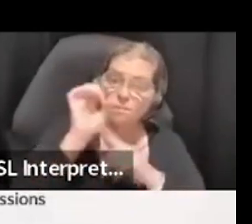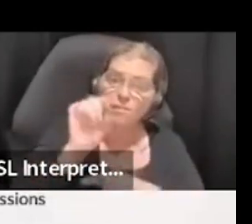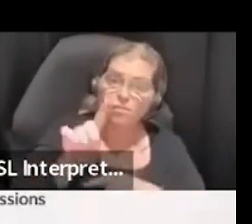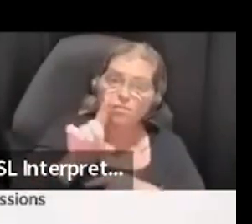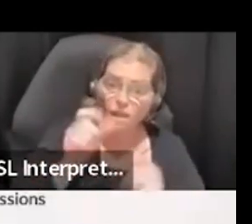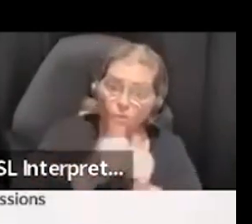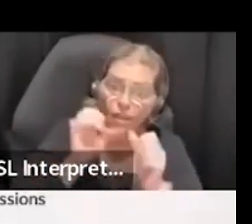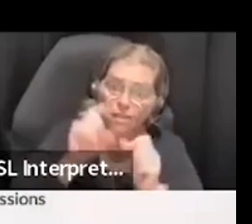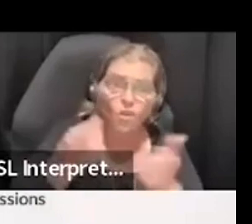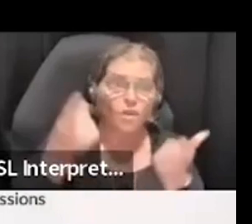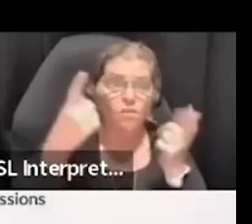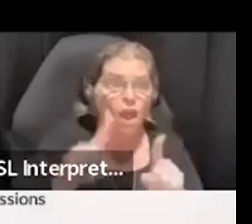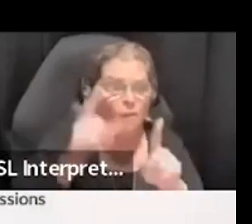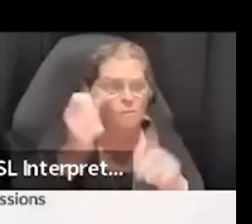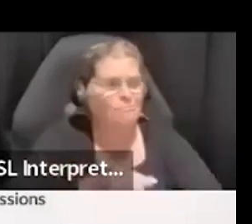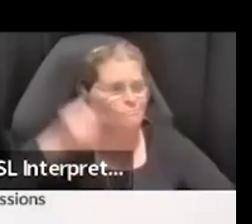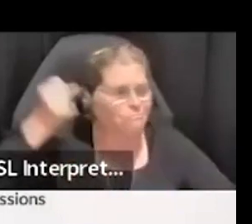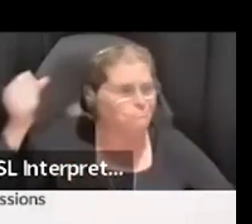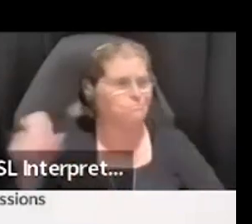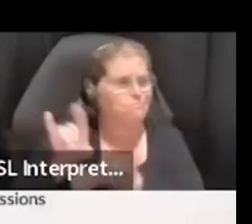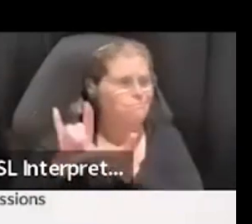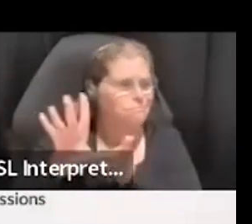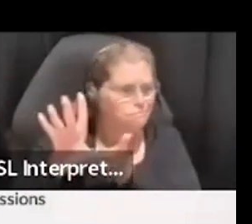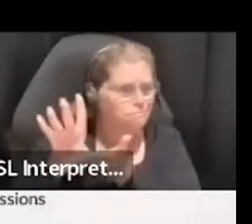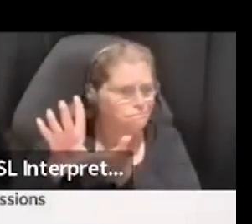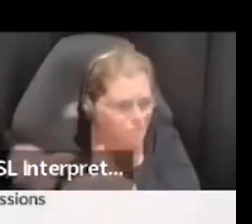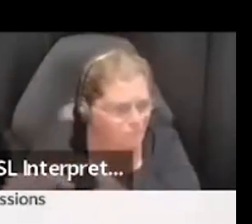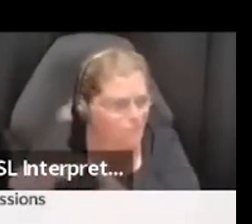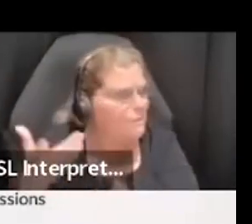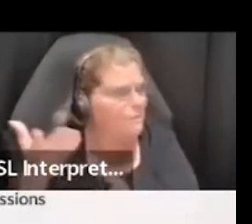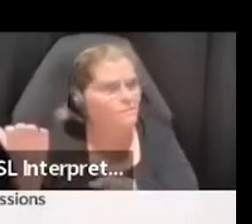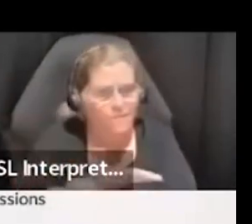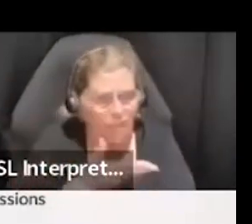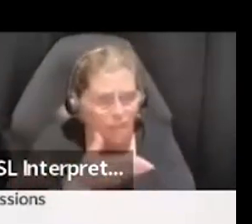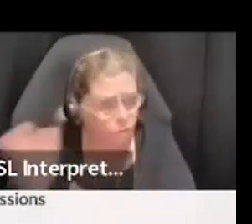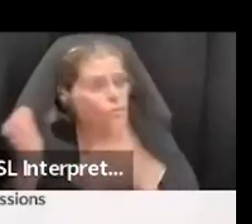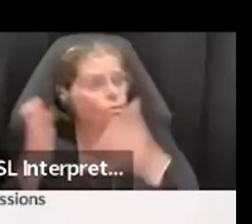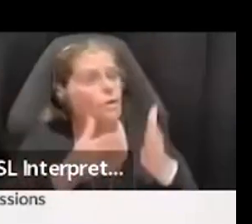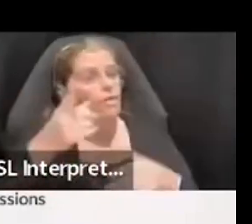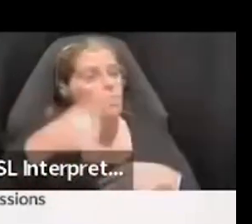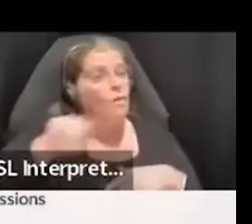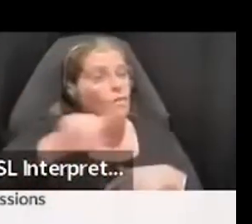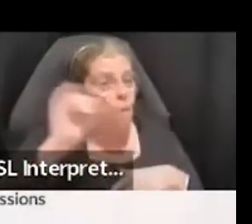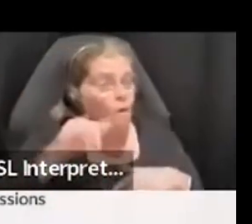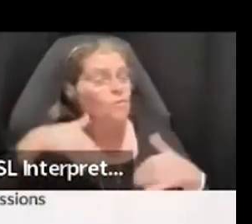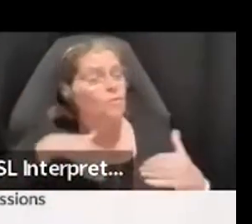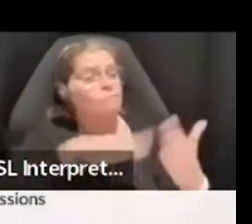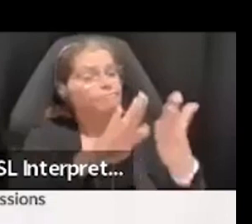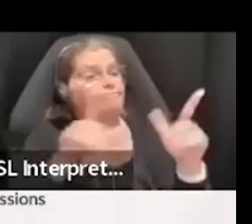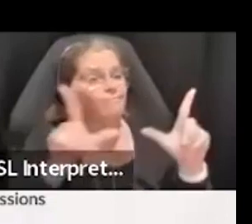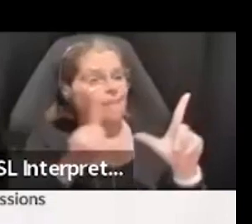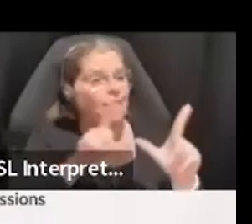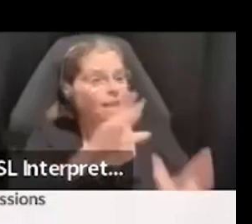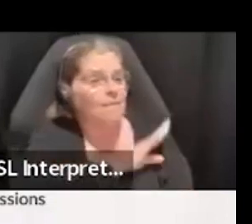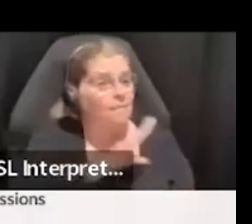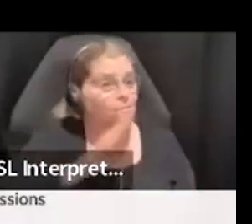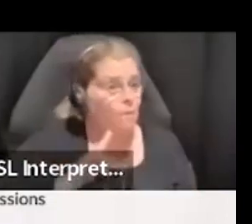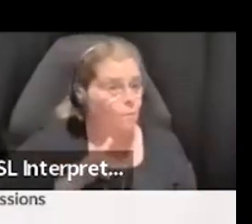education. Second, those involved in such practices should face the licensing board. The licensing board should